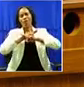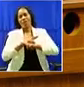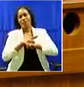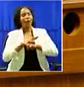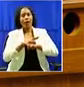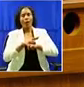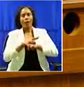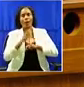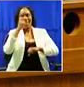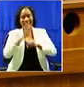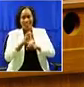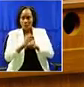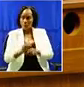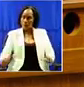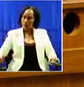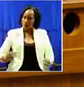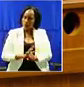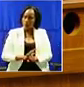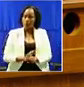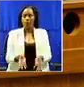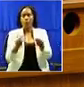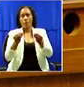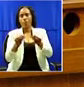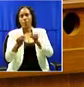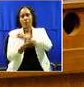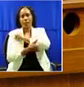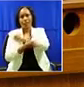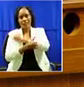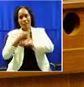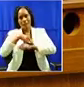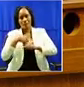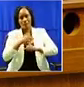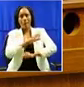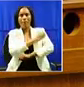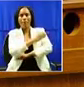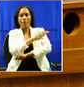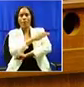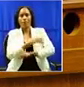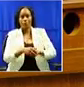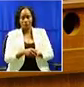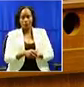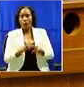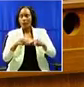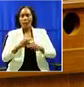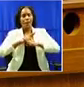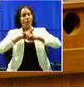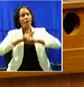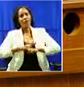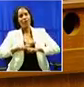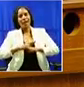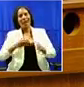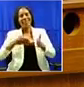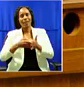the potential of our country. We shall not rest until we have built